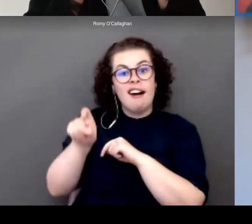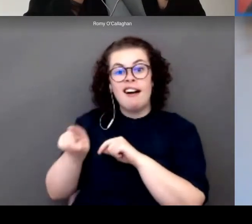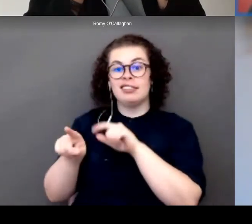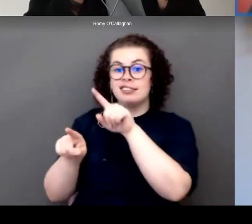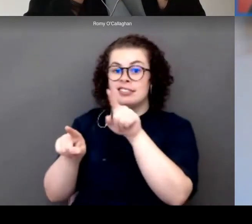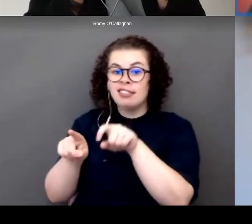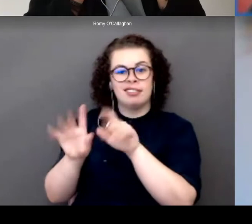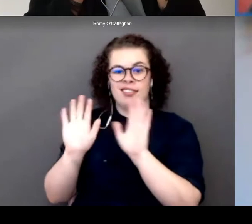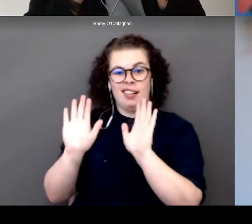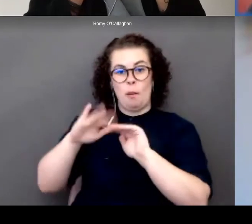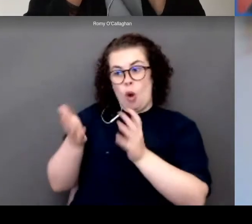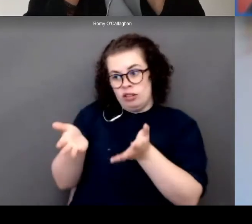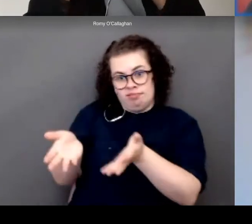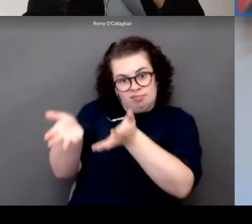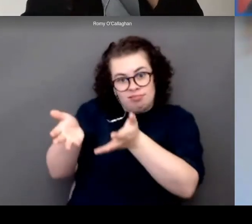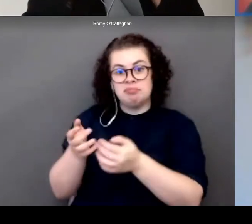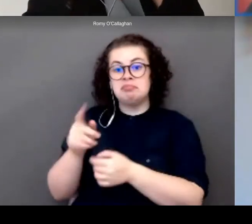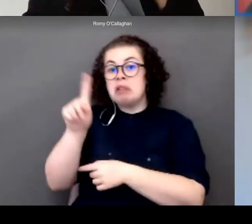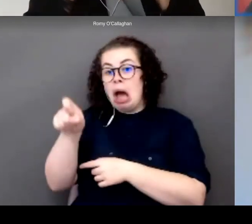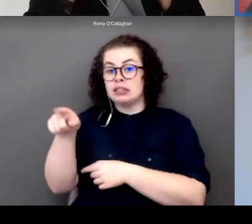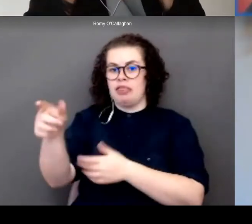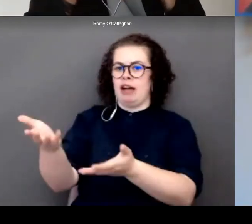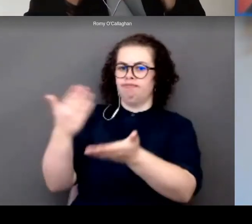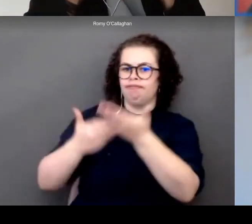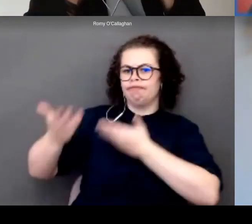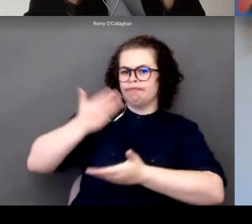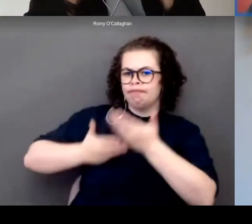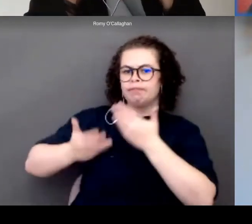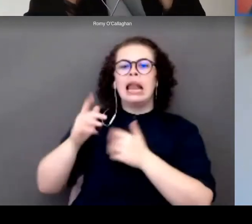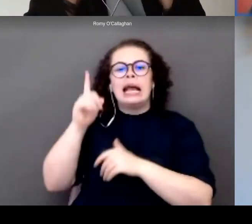structured interview with better technological